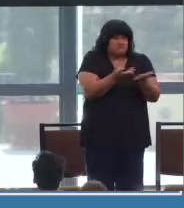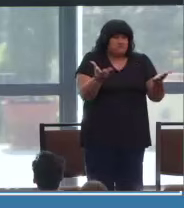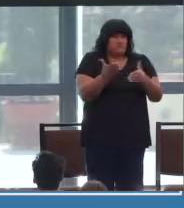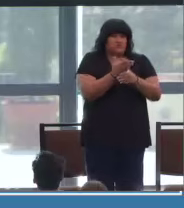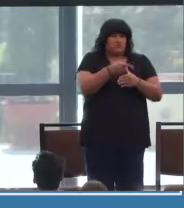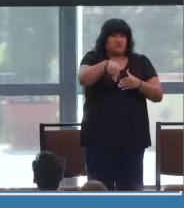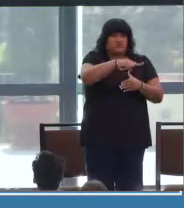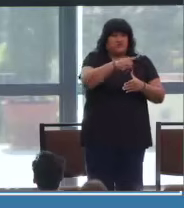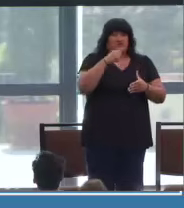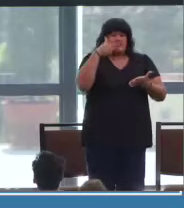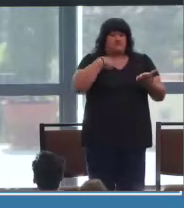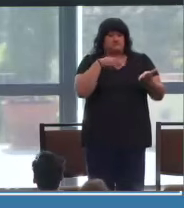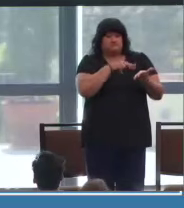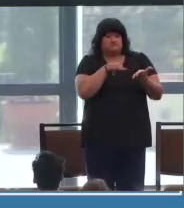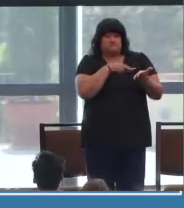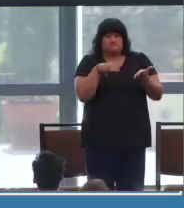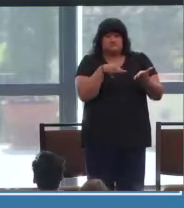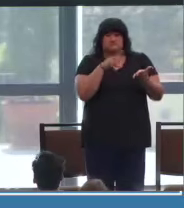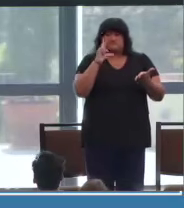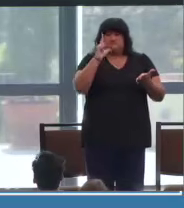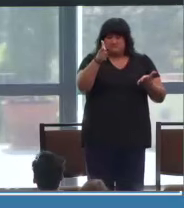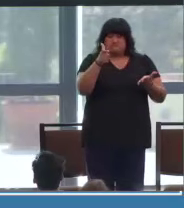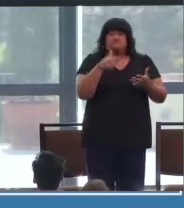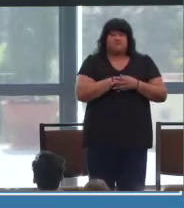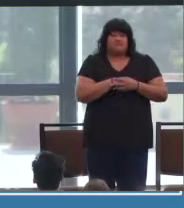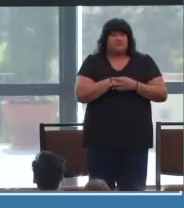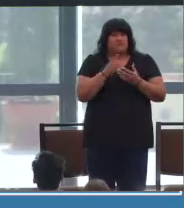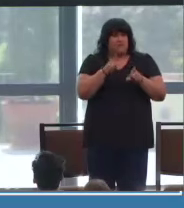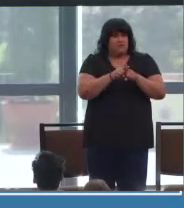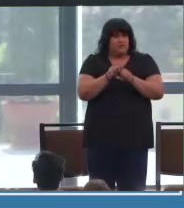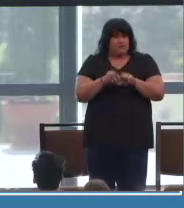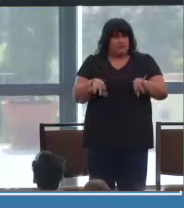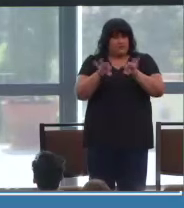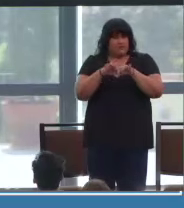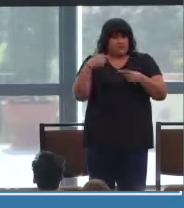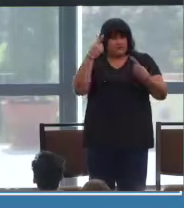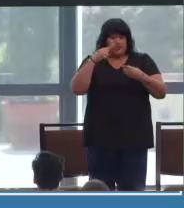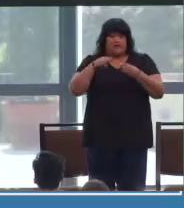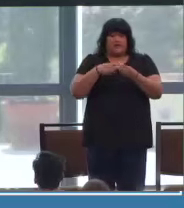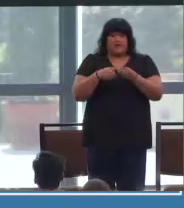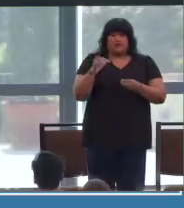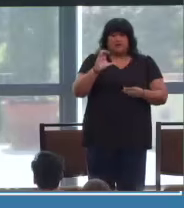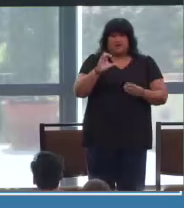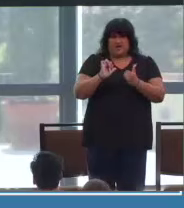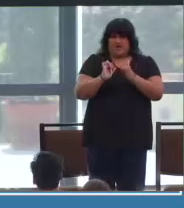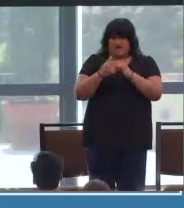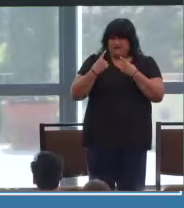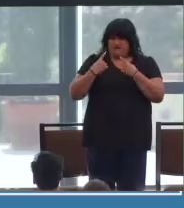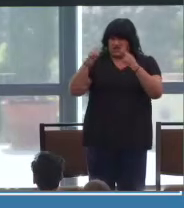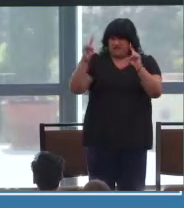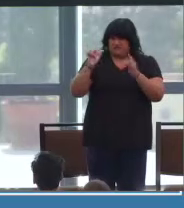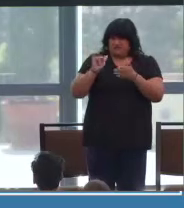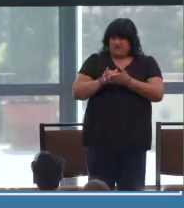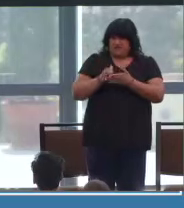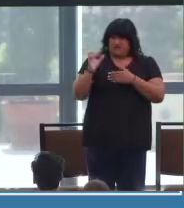for reference. But it's important to also think about, when you're thinking about contraception, how effective is this contraception? Because